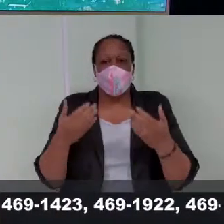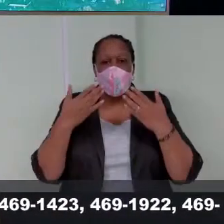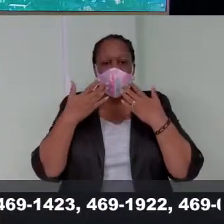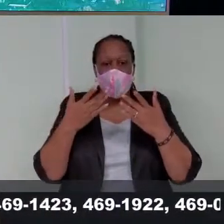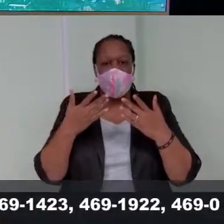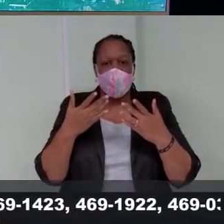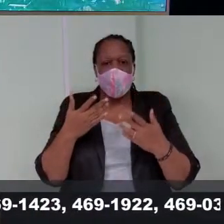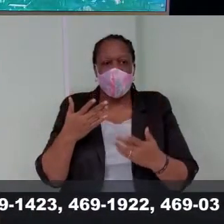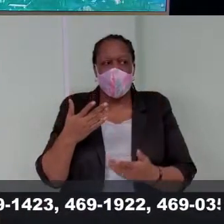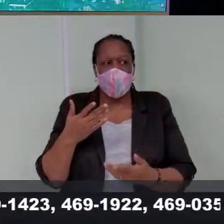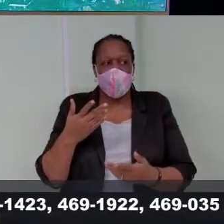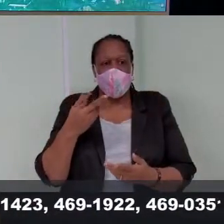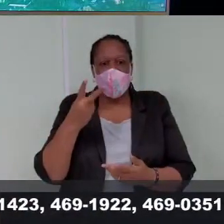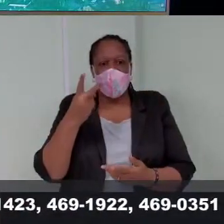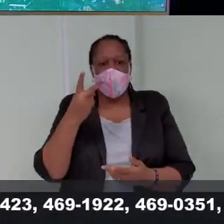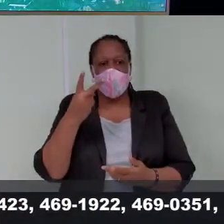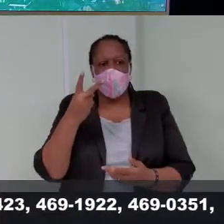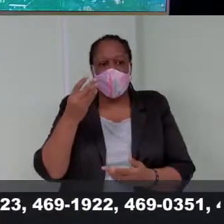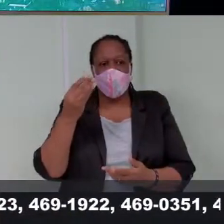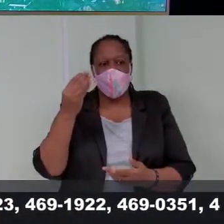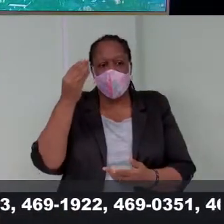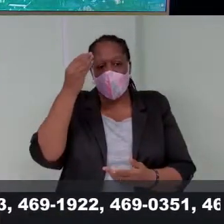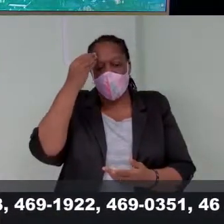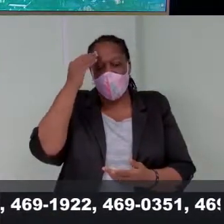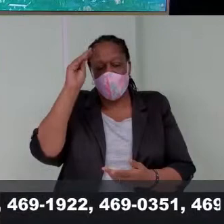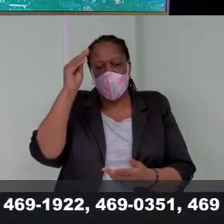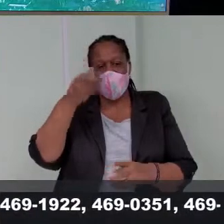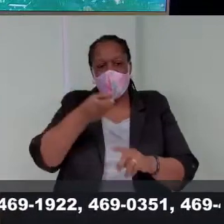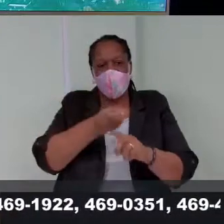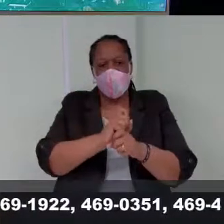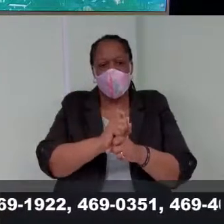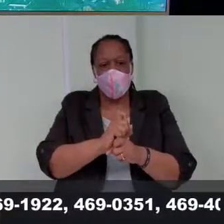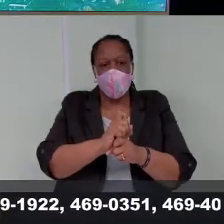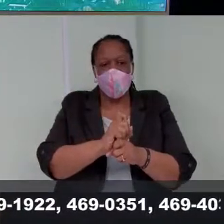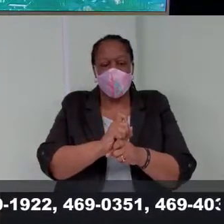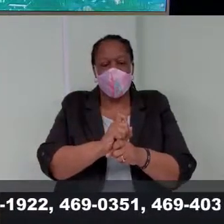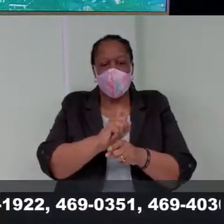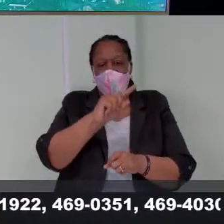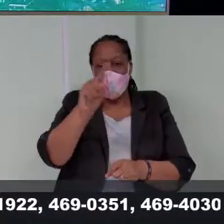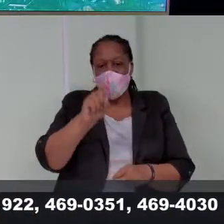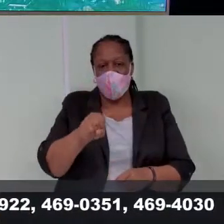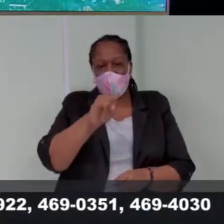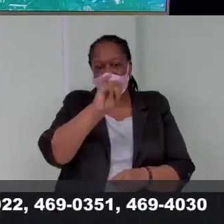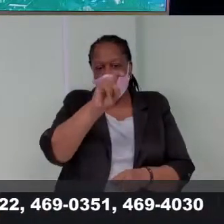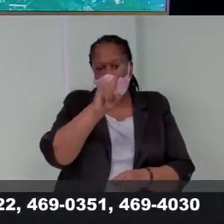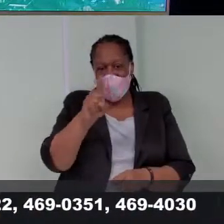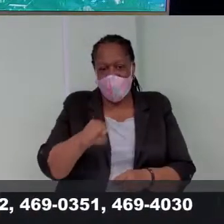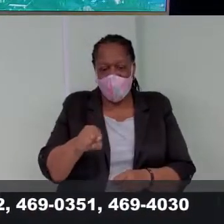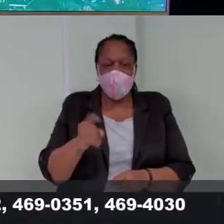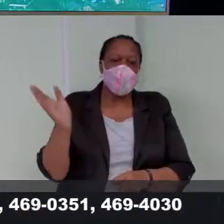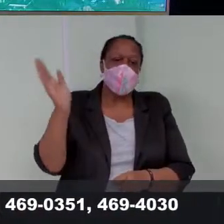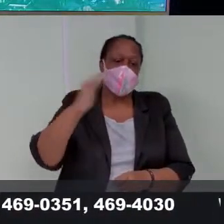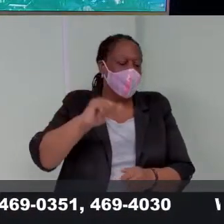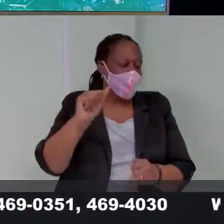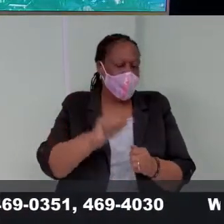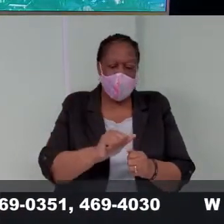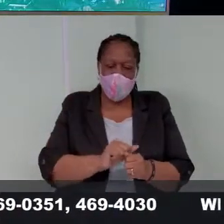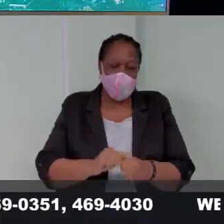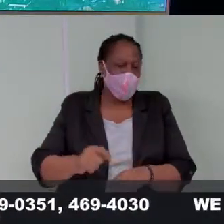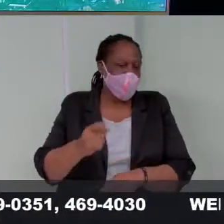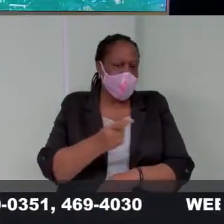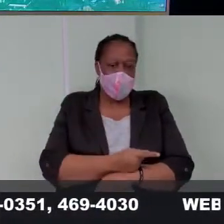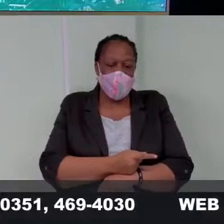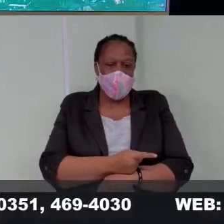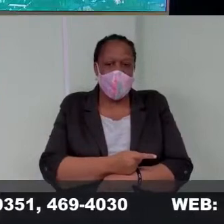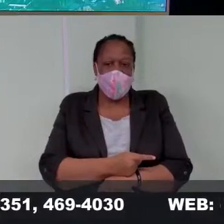and Khalid from ZIZ for their faithfulness in coming each time we have briefing. They're the only